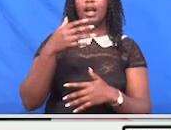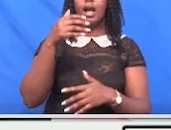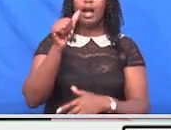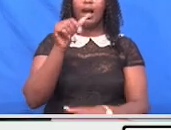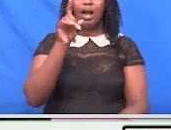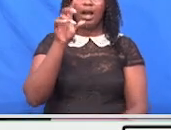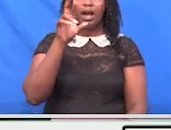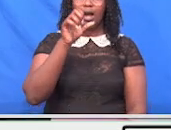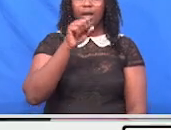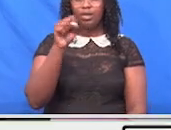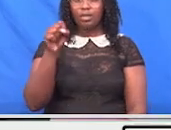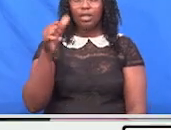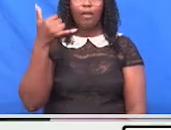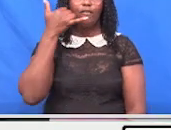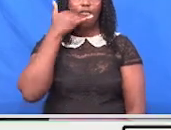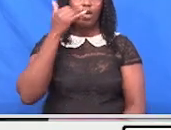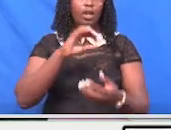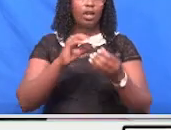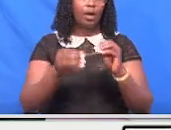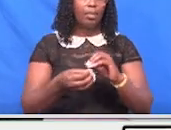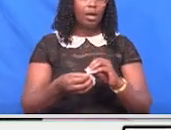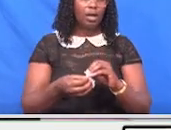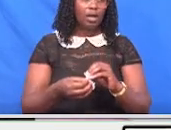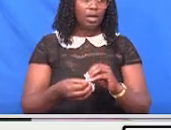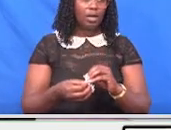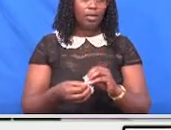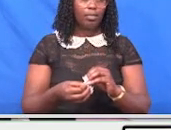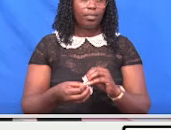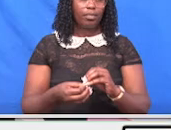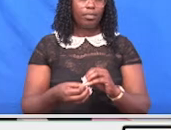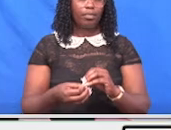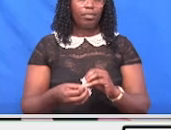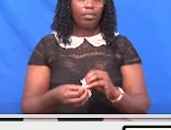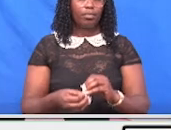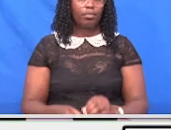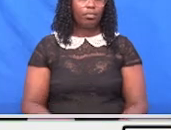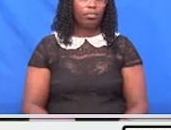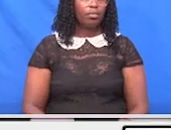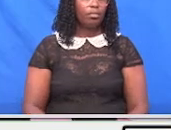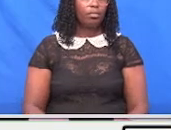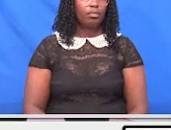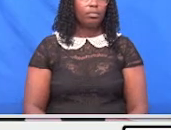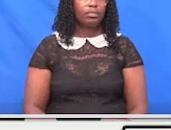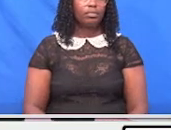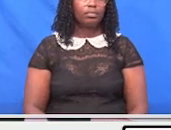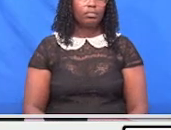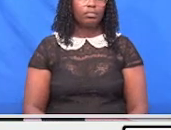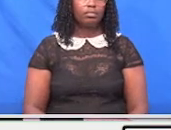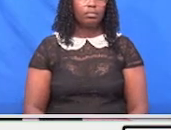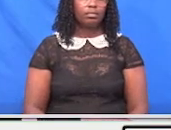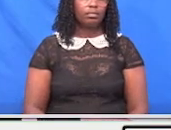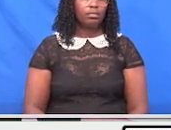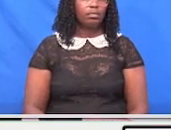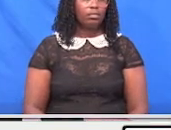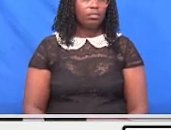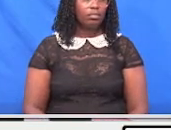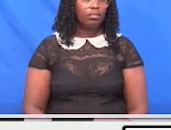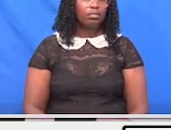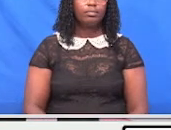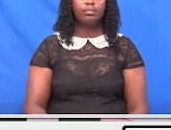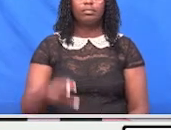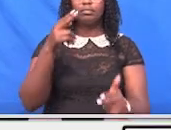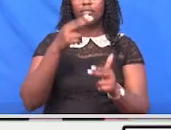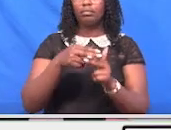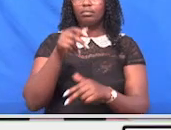telephone number. Right. I kindly would request you to speak a little bit audibly. Oh, sorry. Yes, yes. So the name of the person making the request.